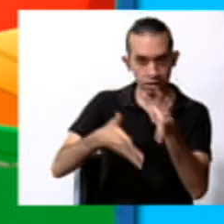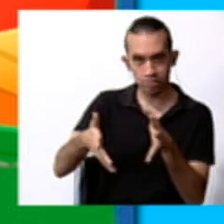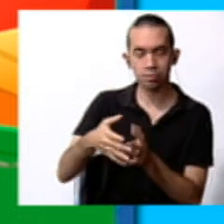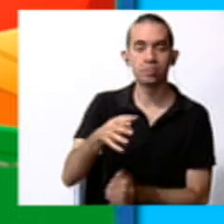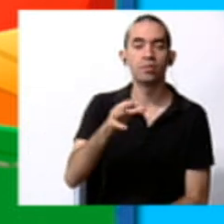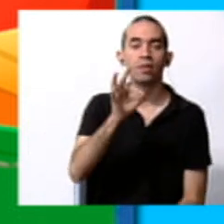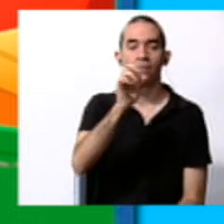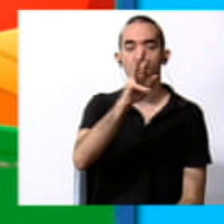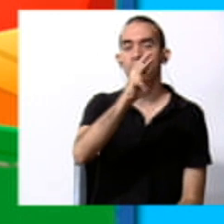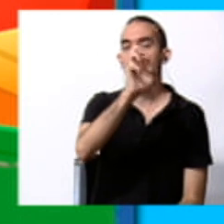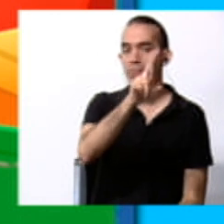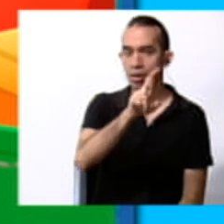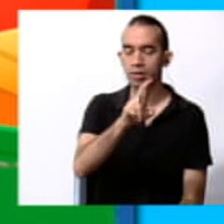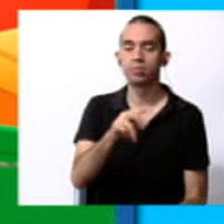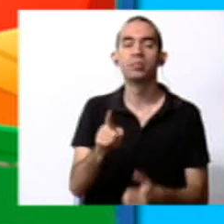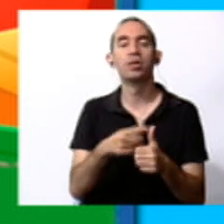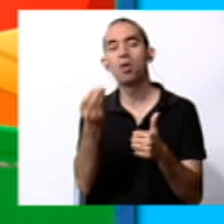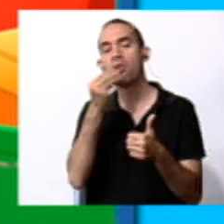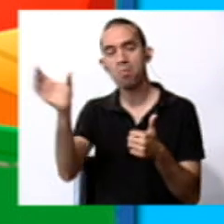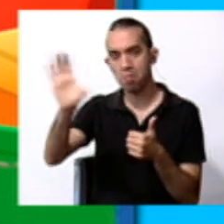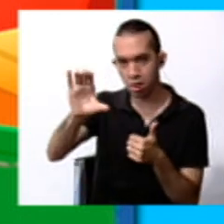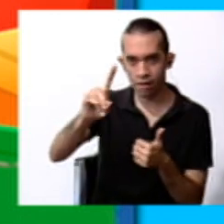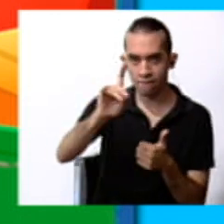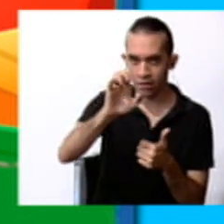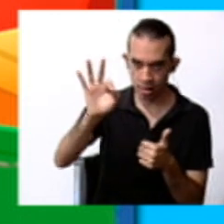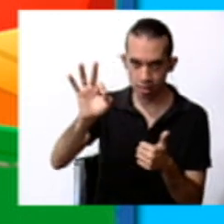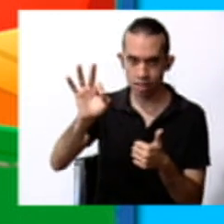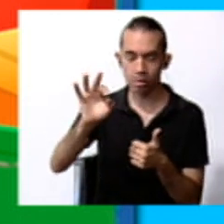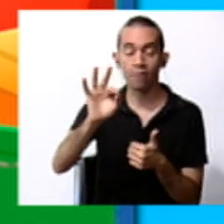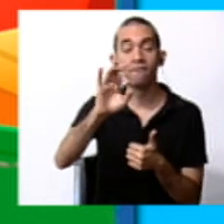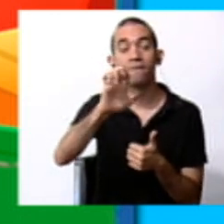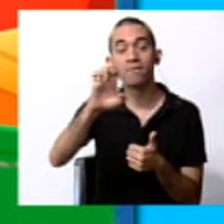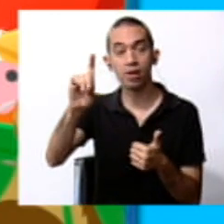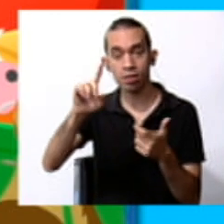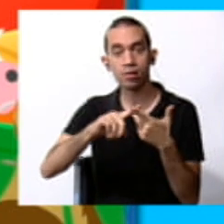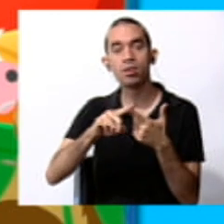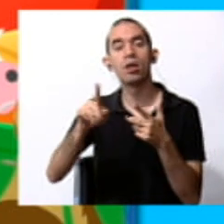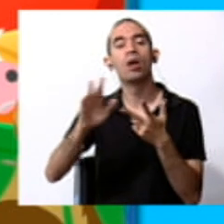them, grooms them, and gives them shelter.